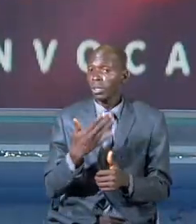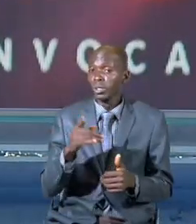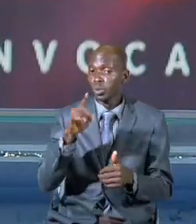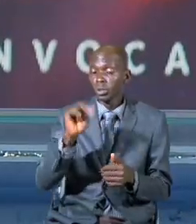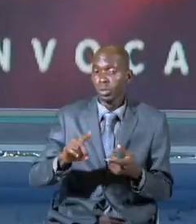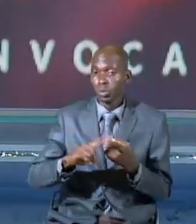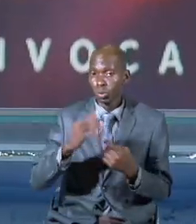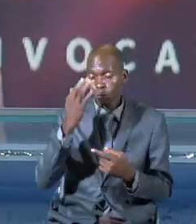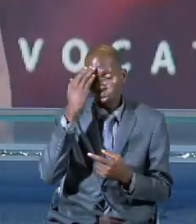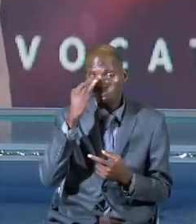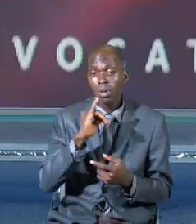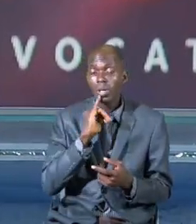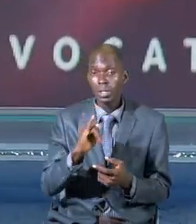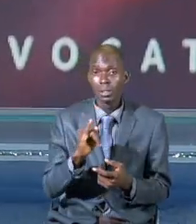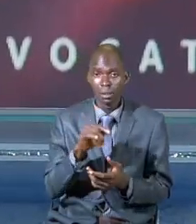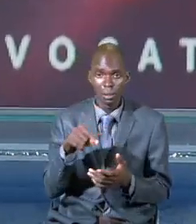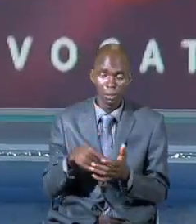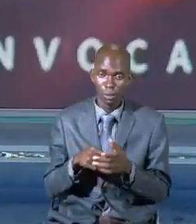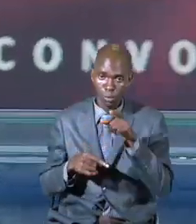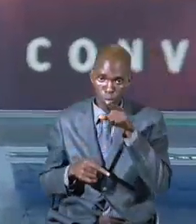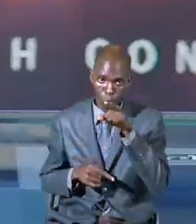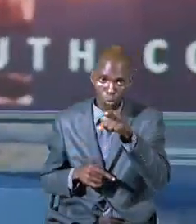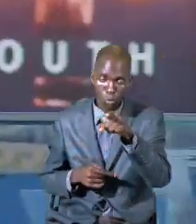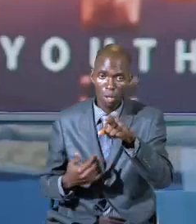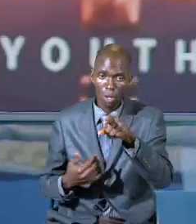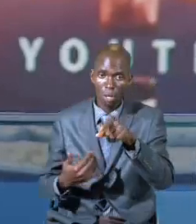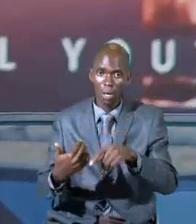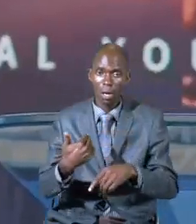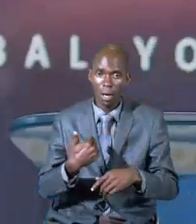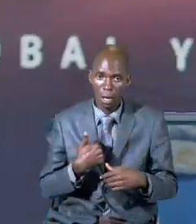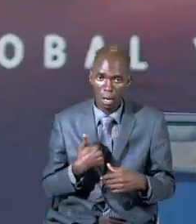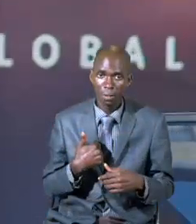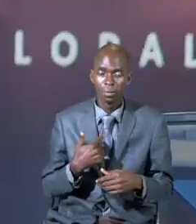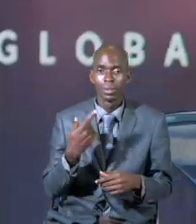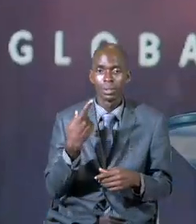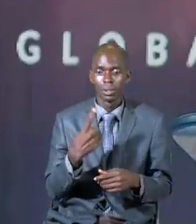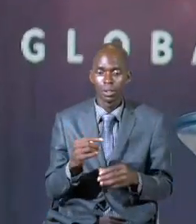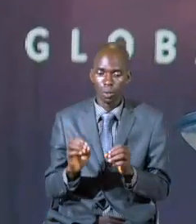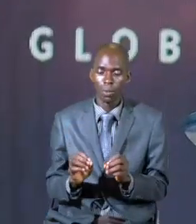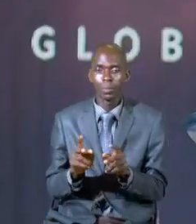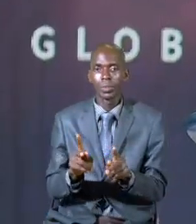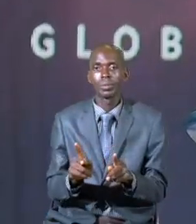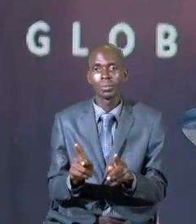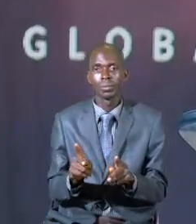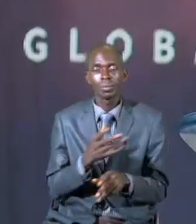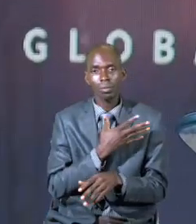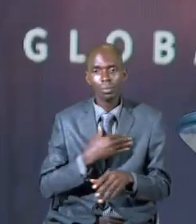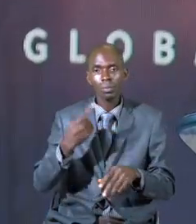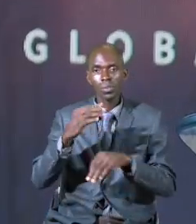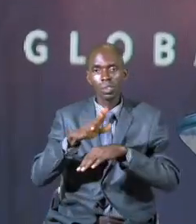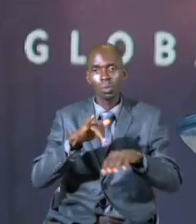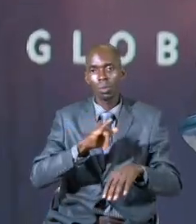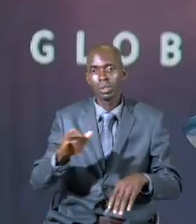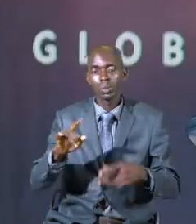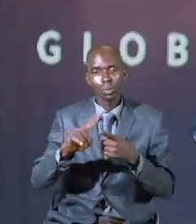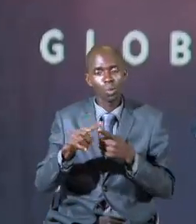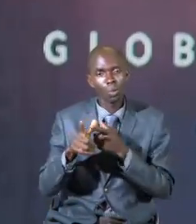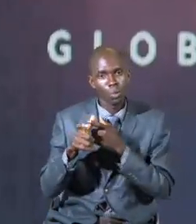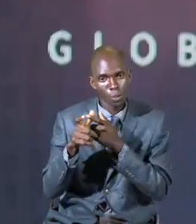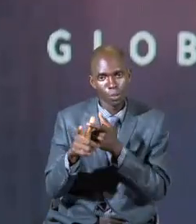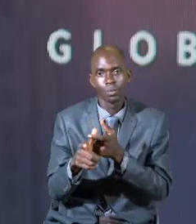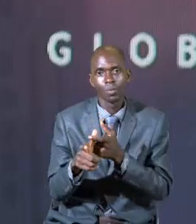is you have the chance and the calling to run,